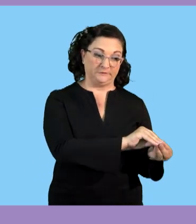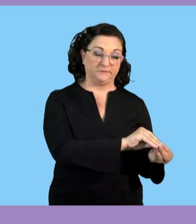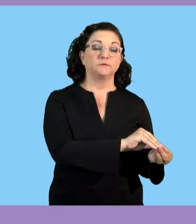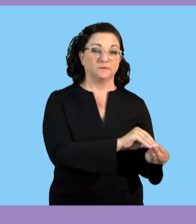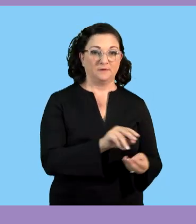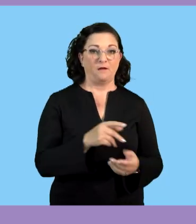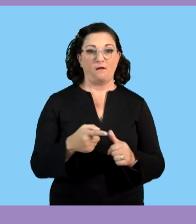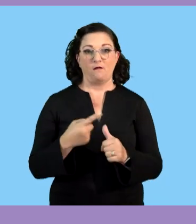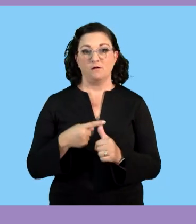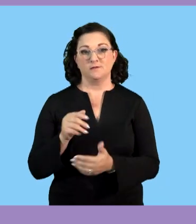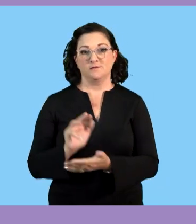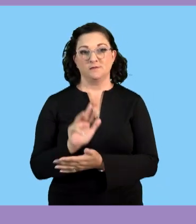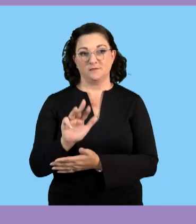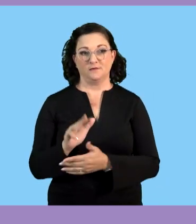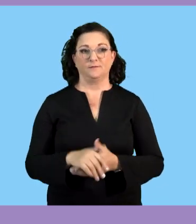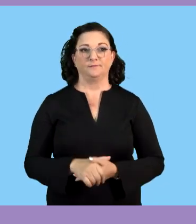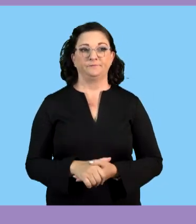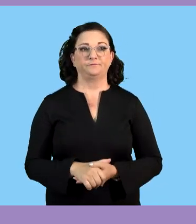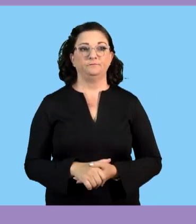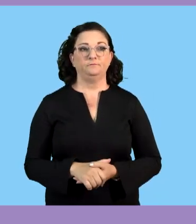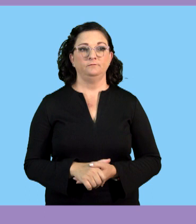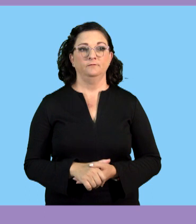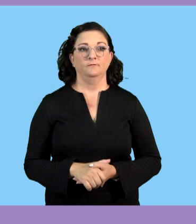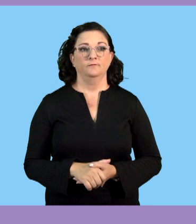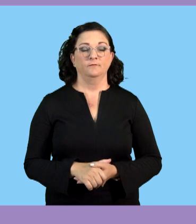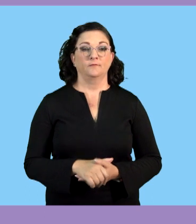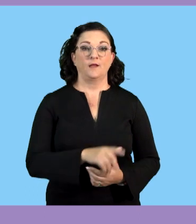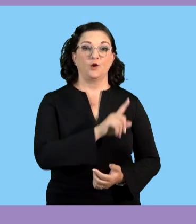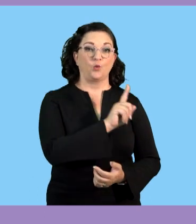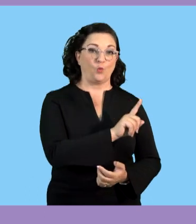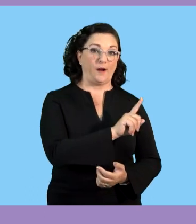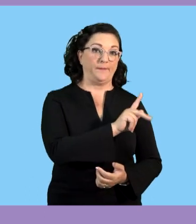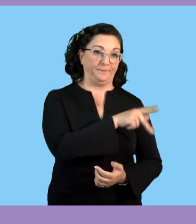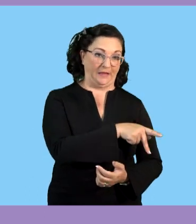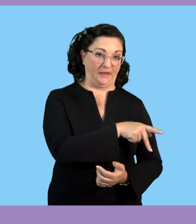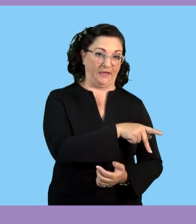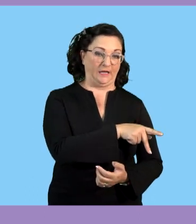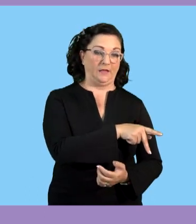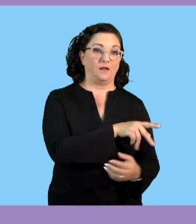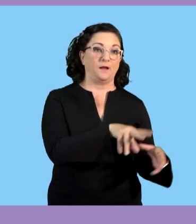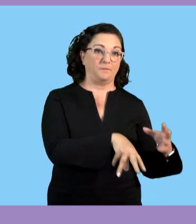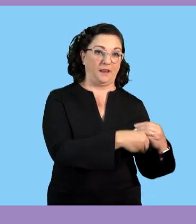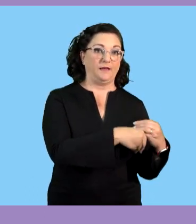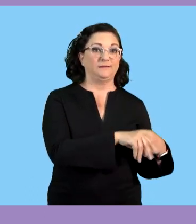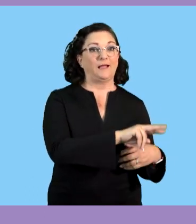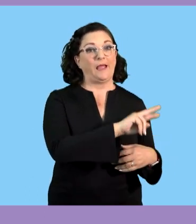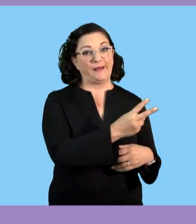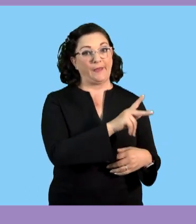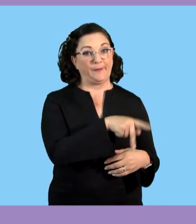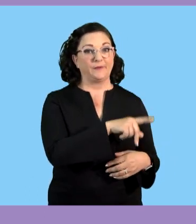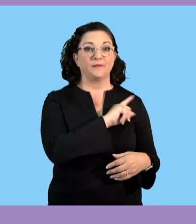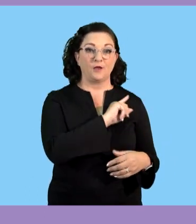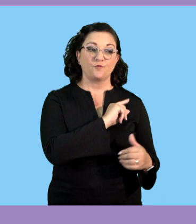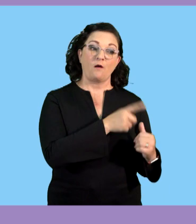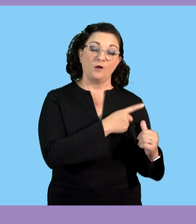is 19. So now let's put it properly as an equation. This is going to be now 1p plus another p will give